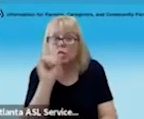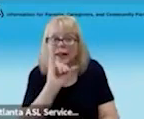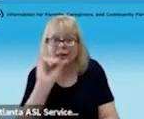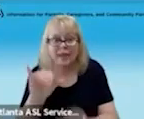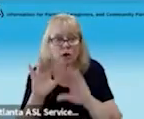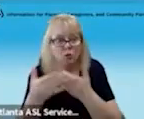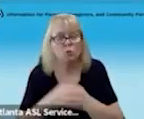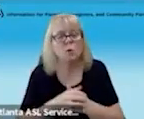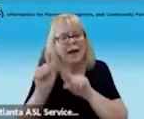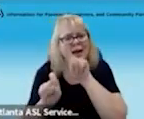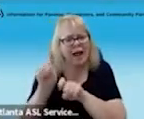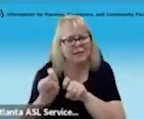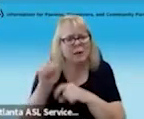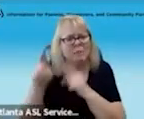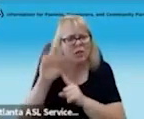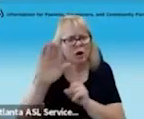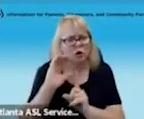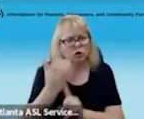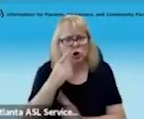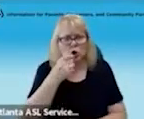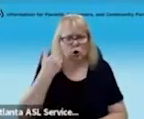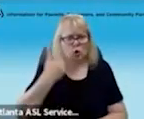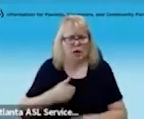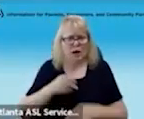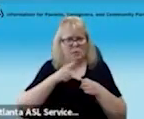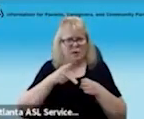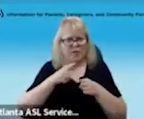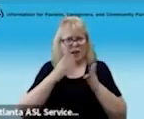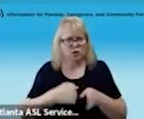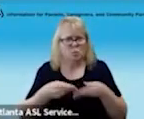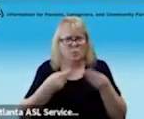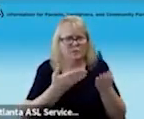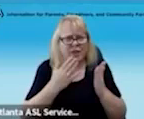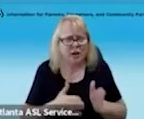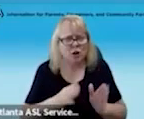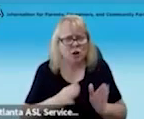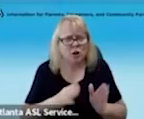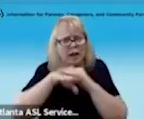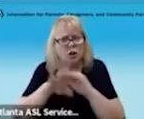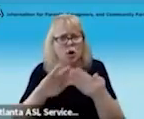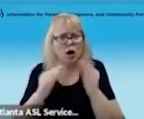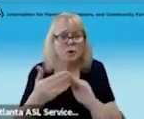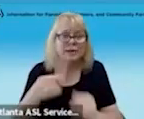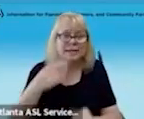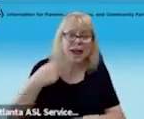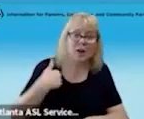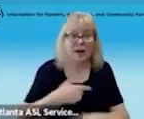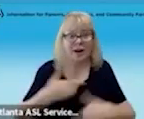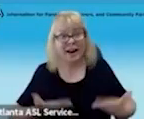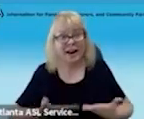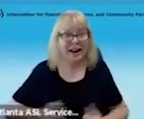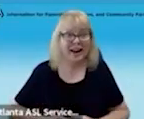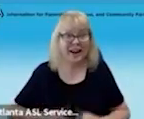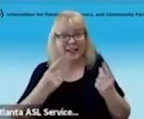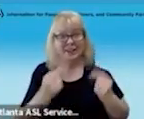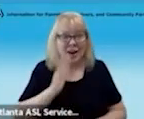the African-American community, I will go to a cultural broker that looks like those families and then get into those communities. You know, who